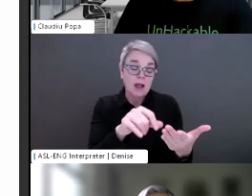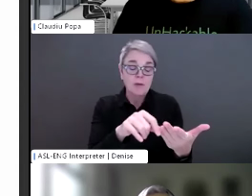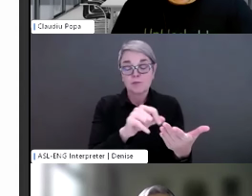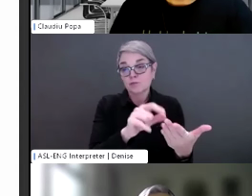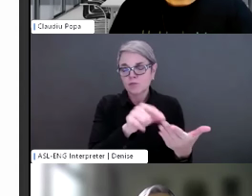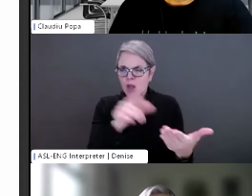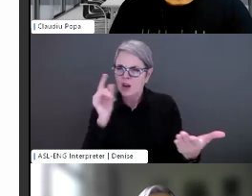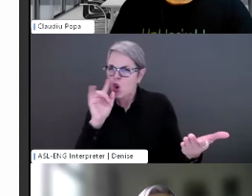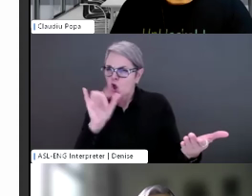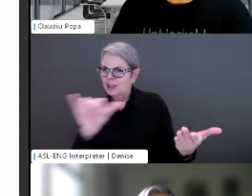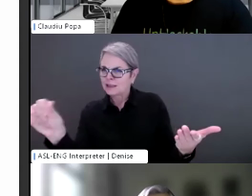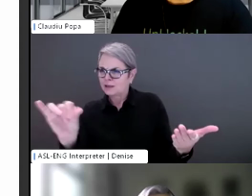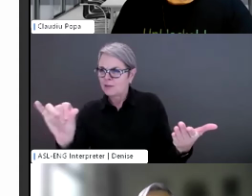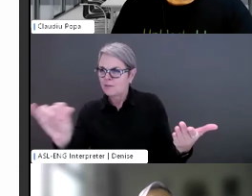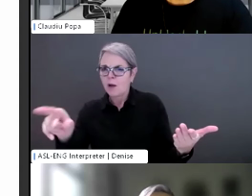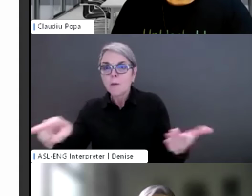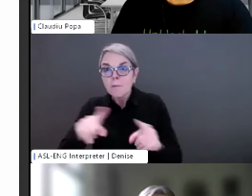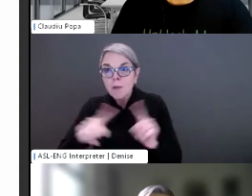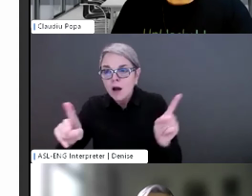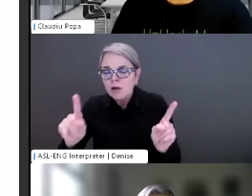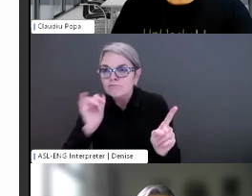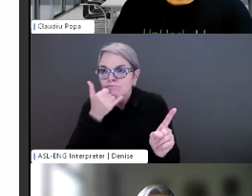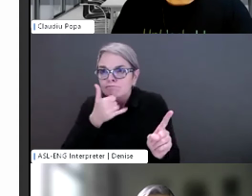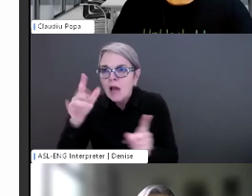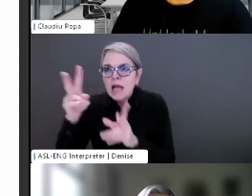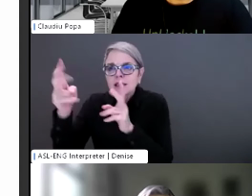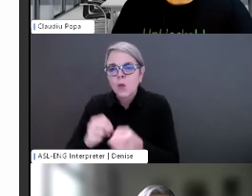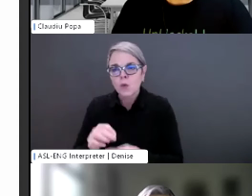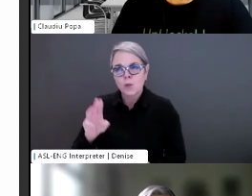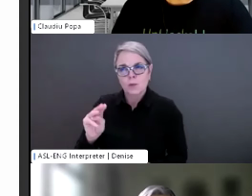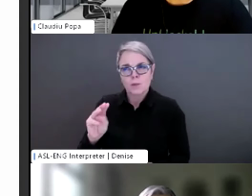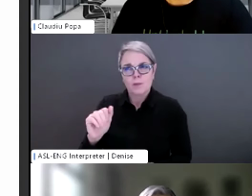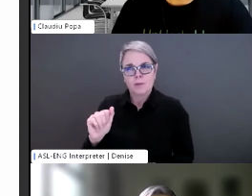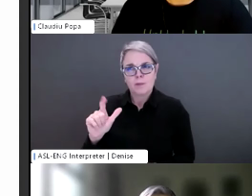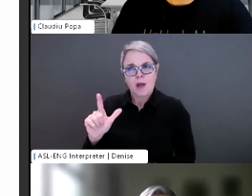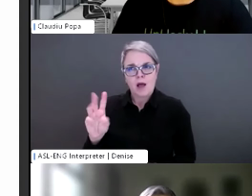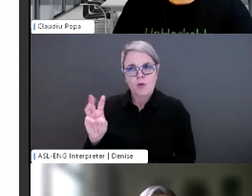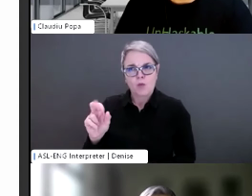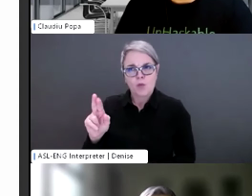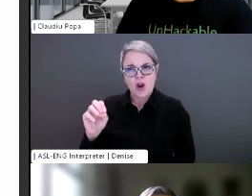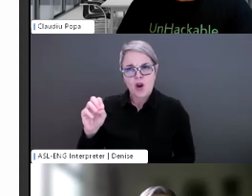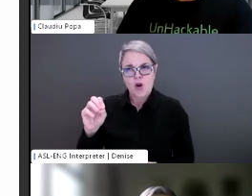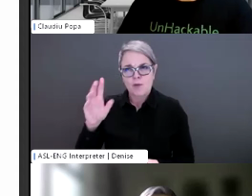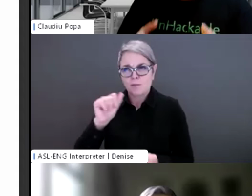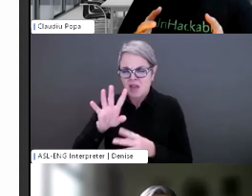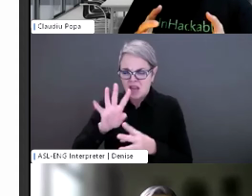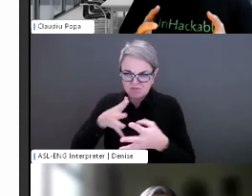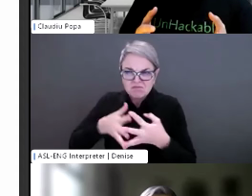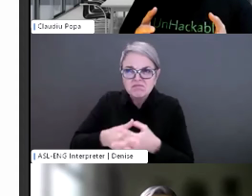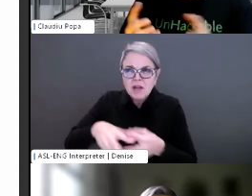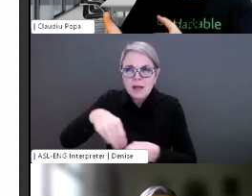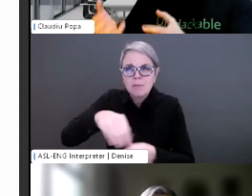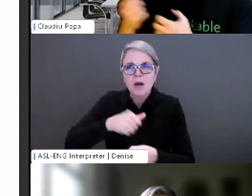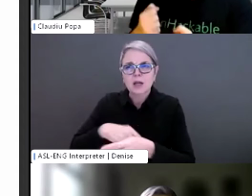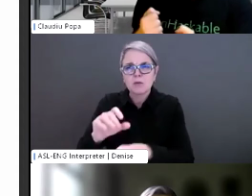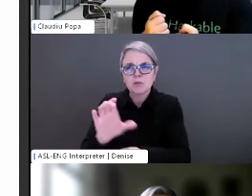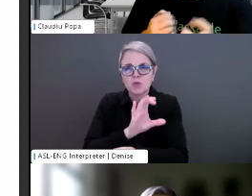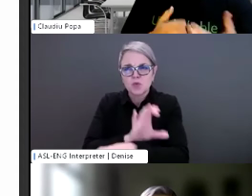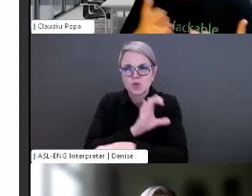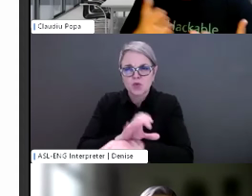themselves are not foolproof. We have to understand how they function, because there are ways to get into